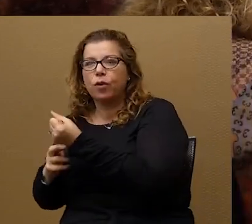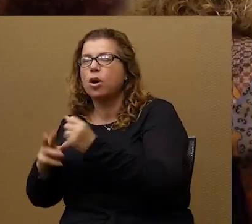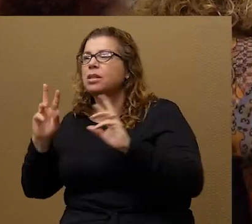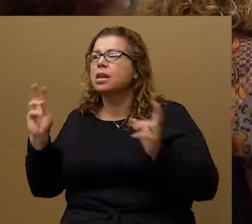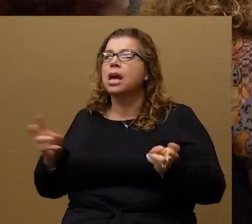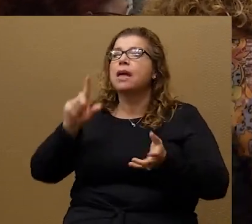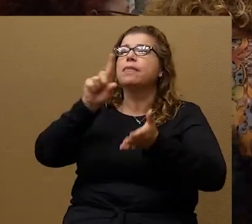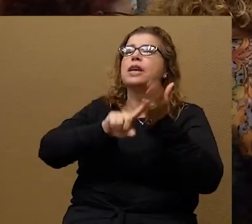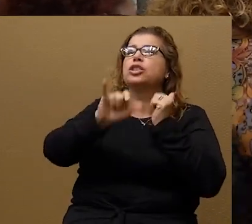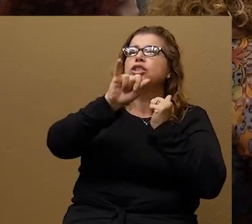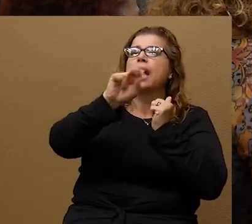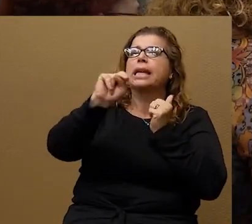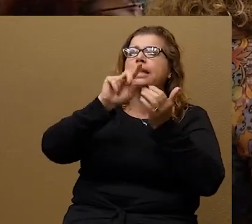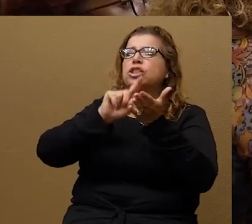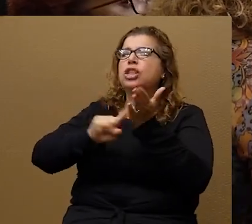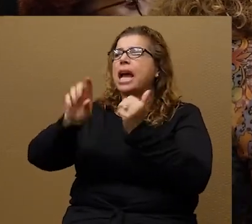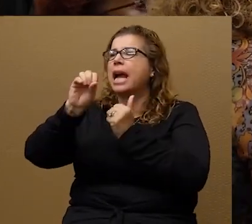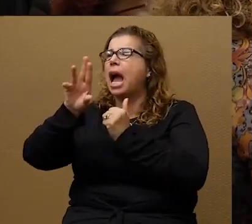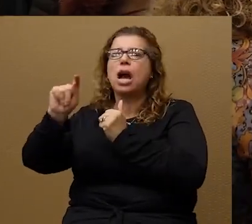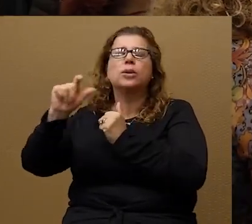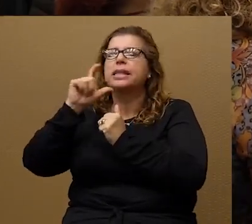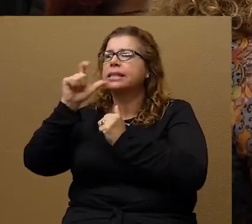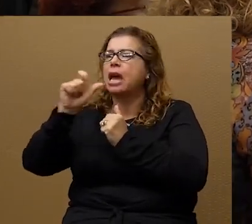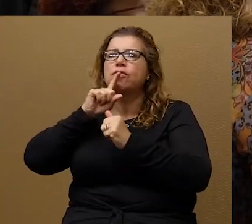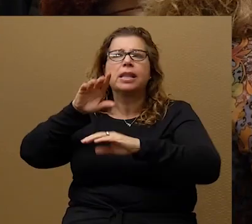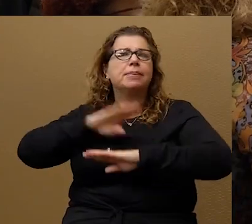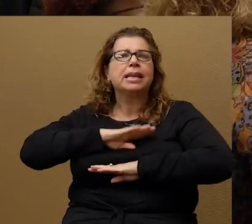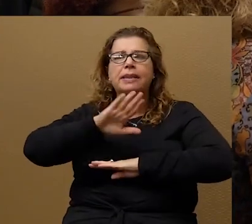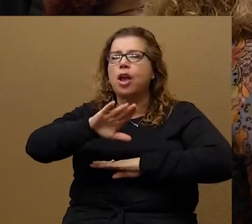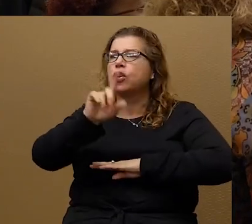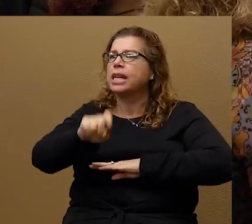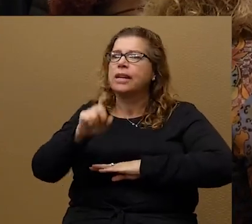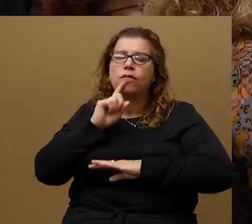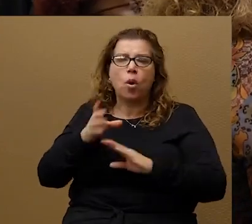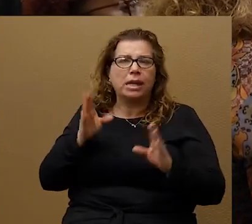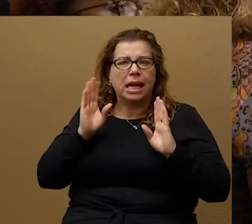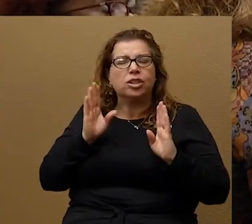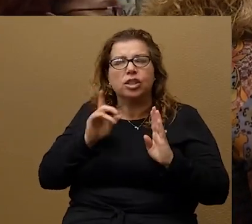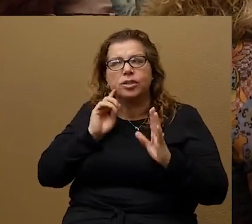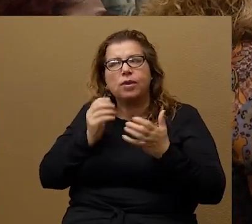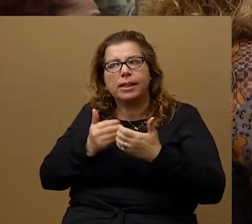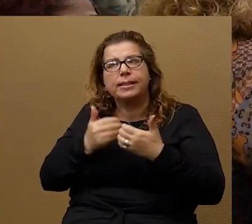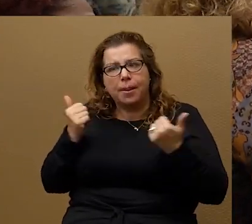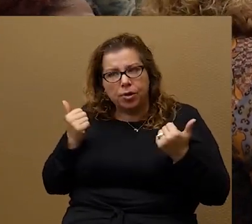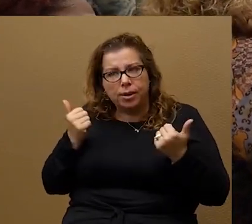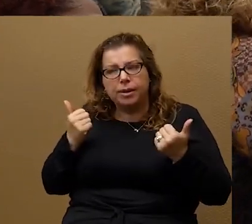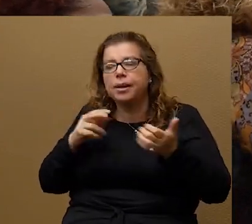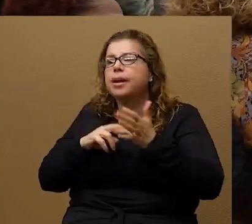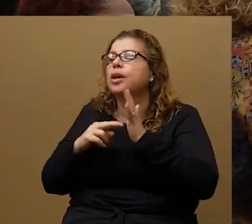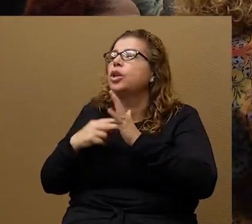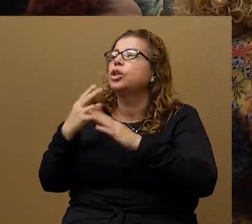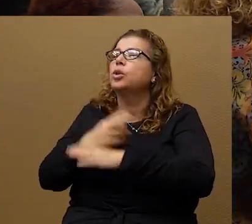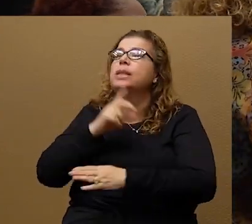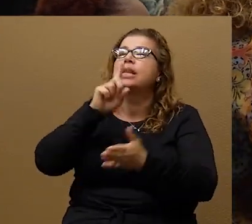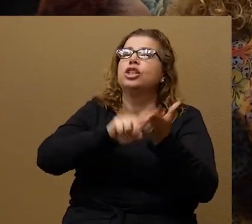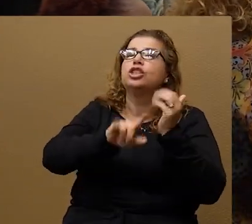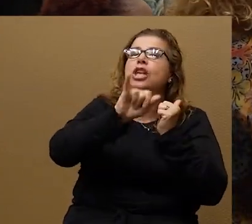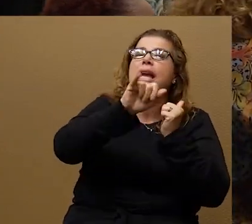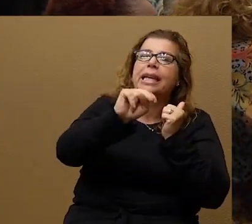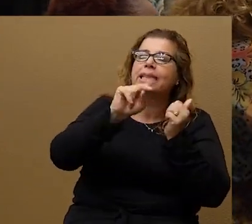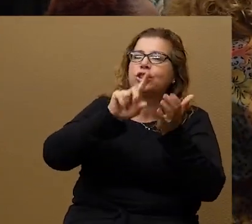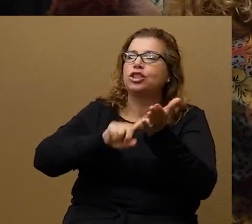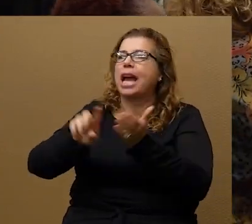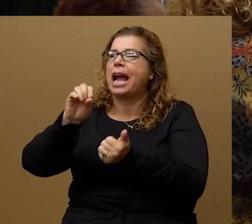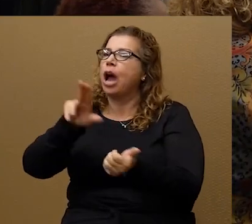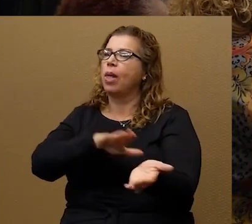really supposed to be meeting the need for the student's attention. It's really a separate thing. So you would use that check-in, check-out